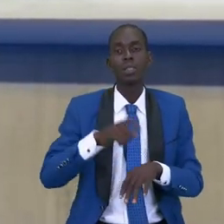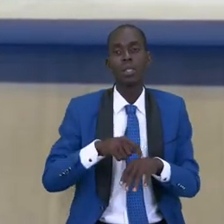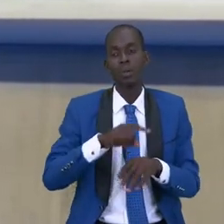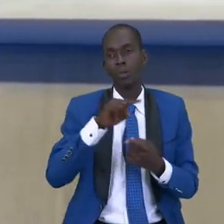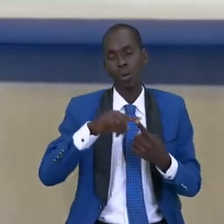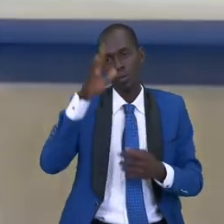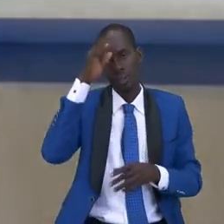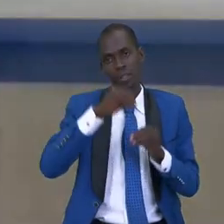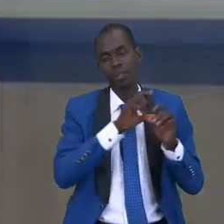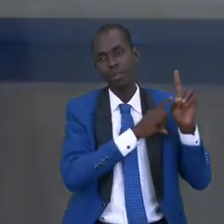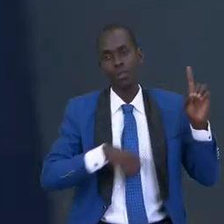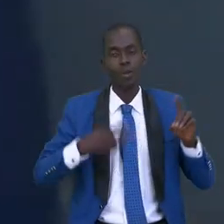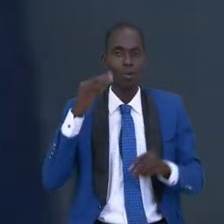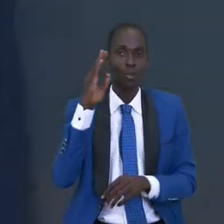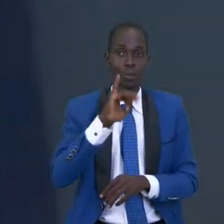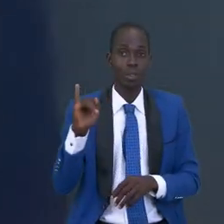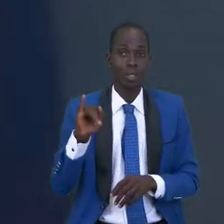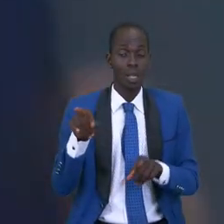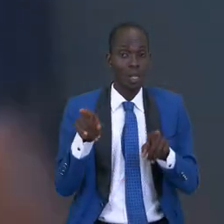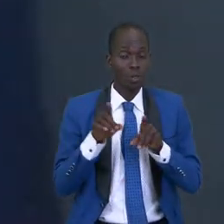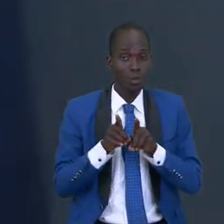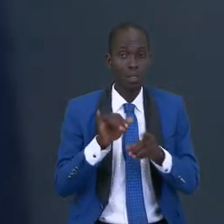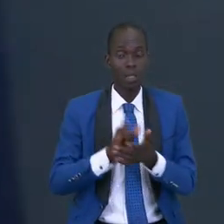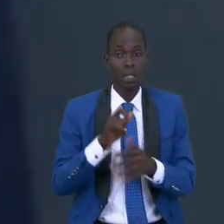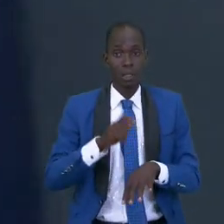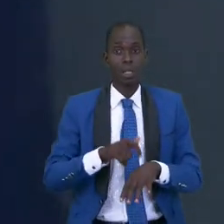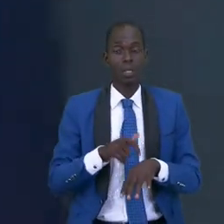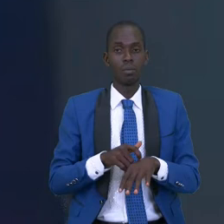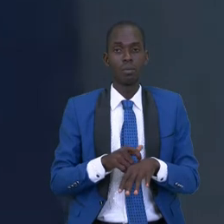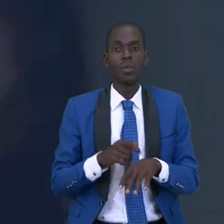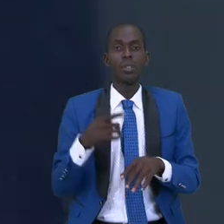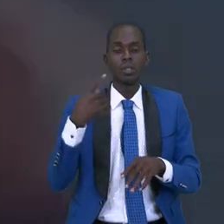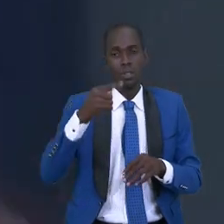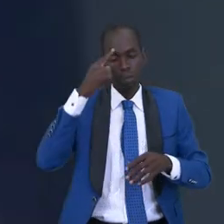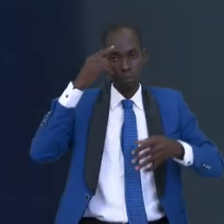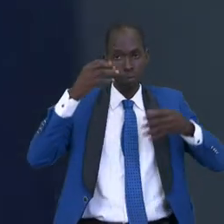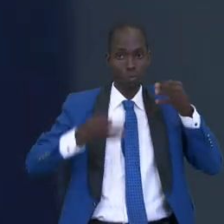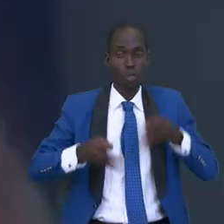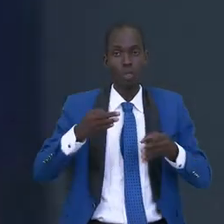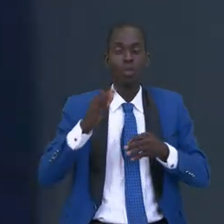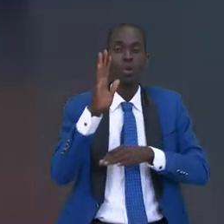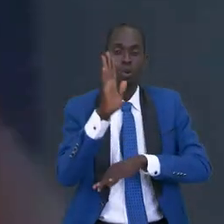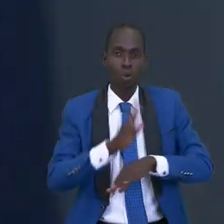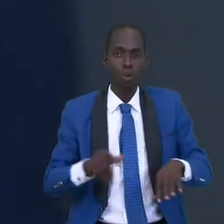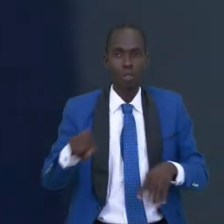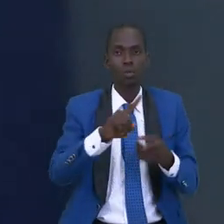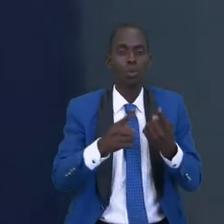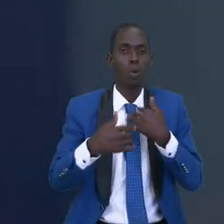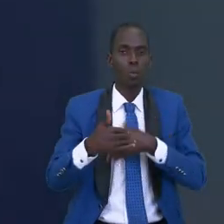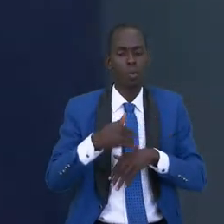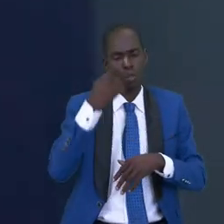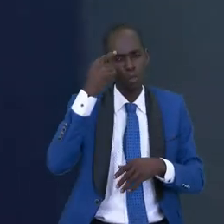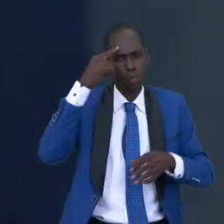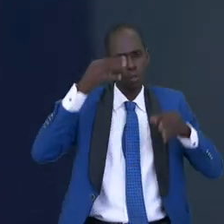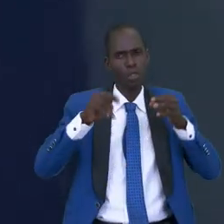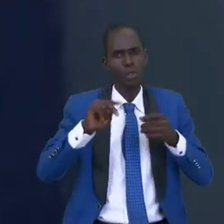on, suddenly they called us to come back into the court because the jury needed to make some corrections. They noted some corrections and